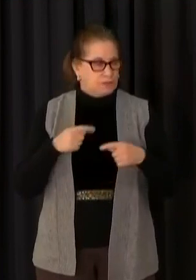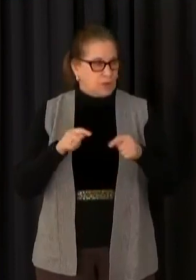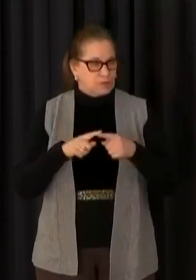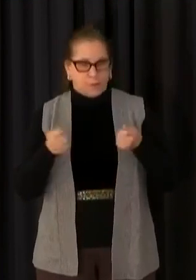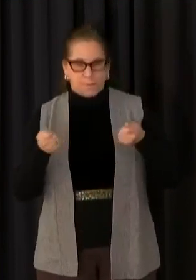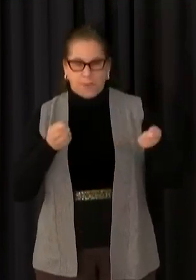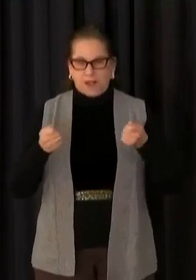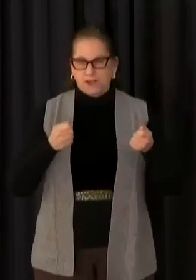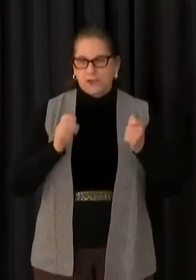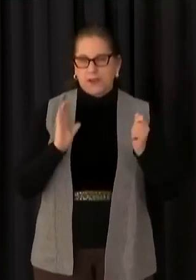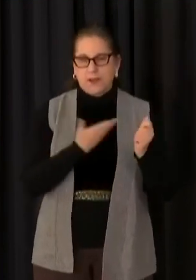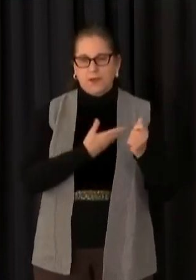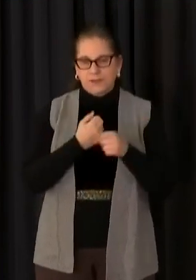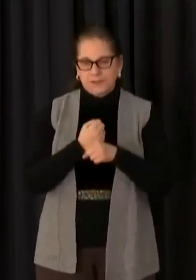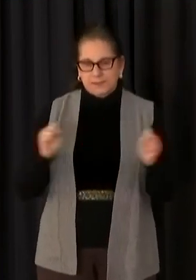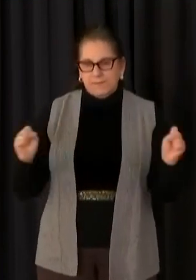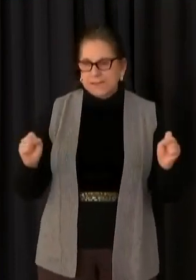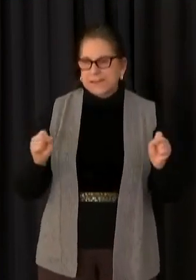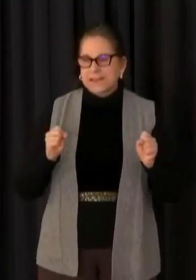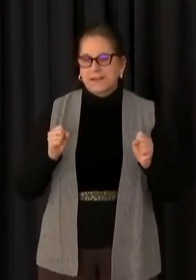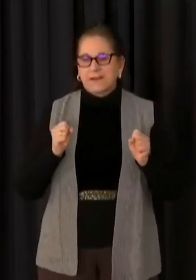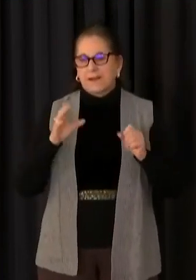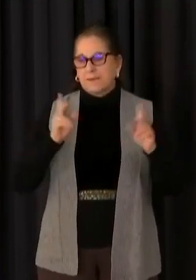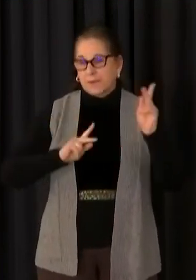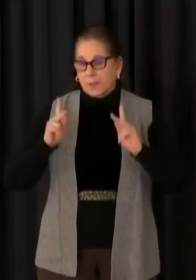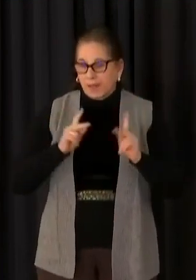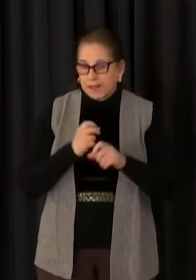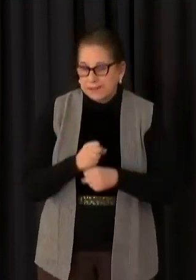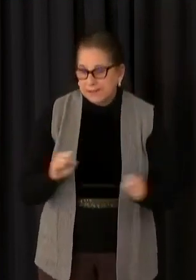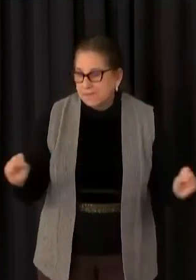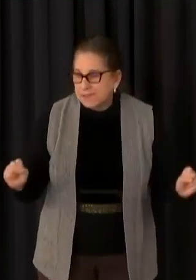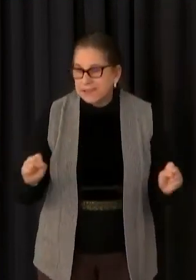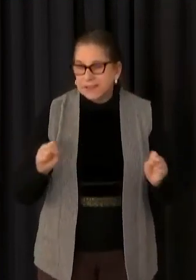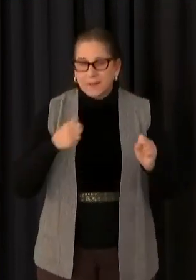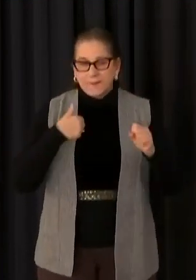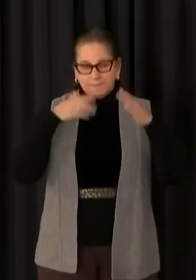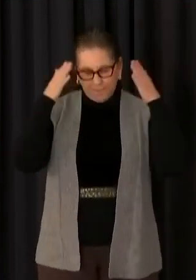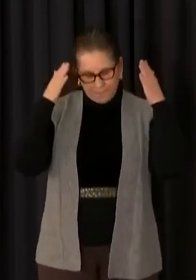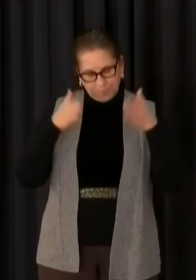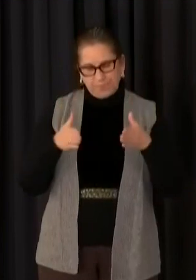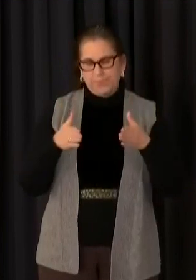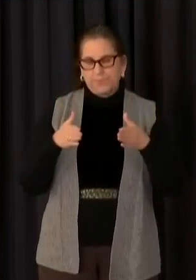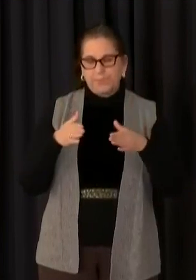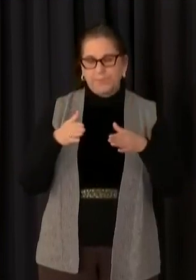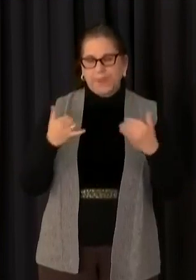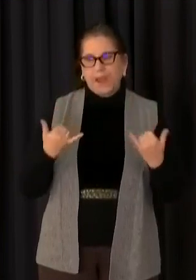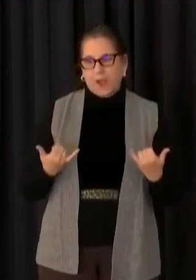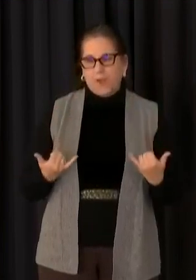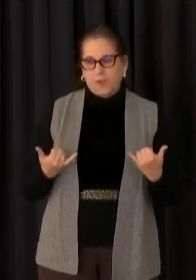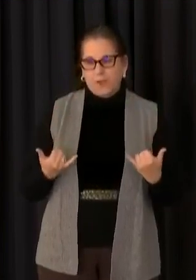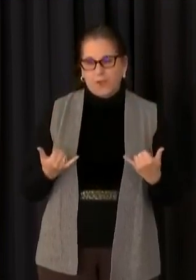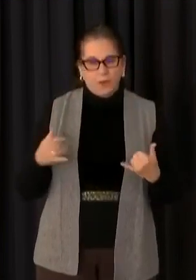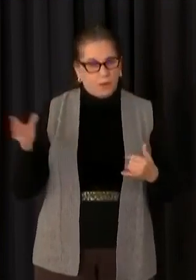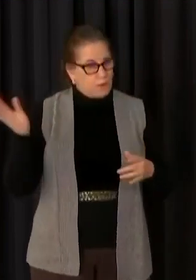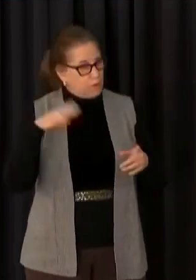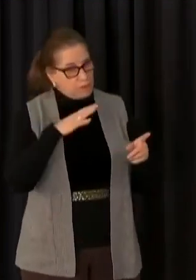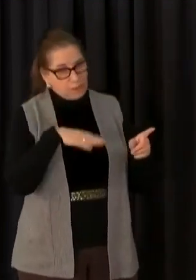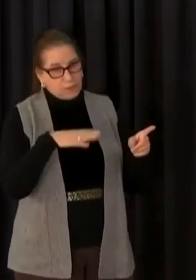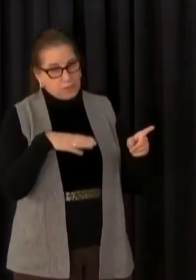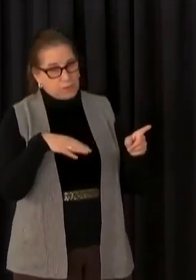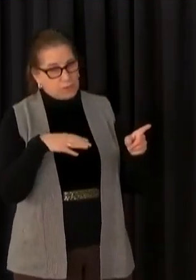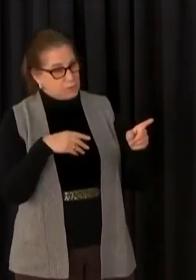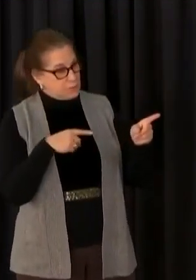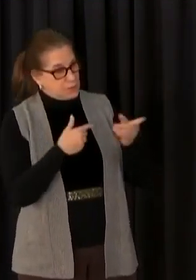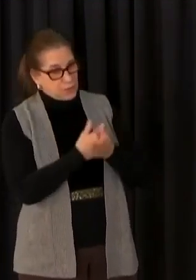So again, we are just very intently focused on the job that's at hand. Obviously, you're new as acting chief, but not new